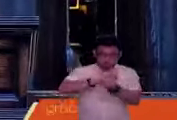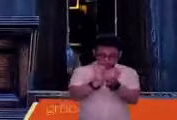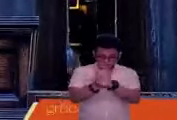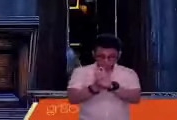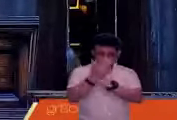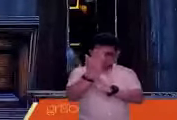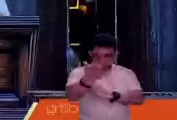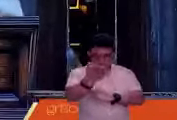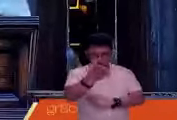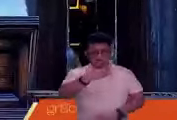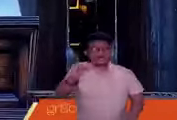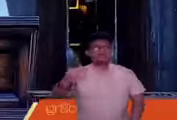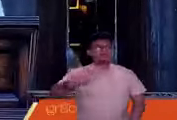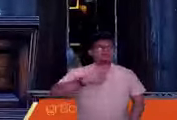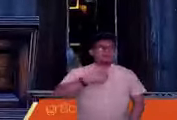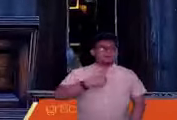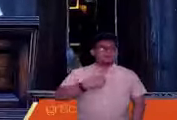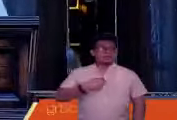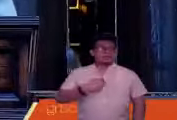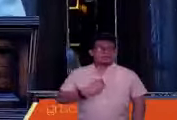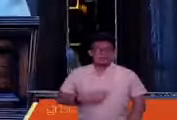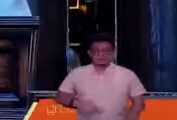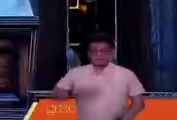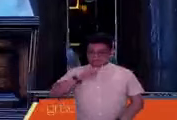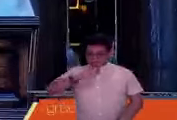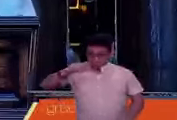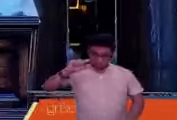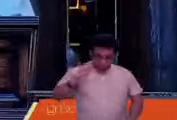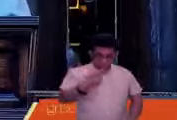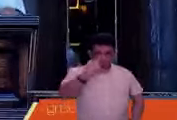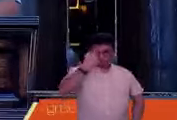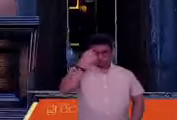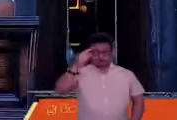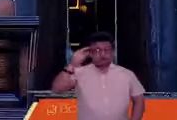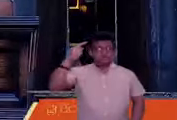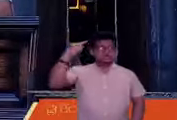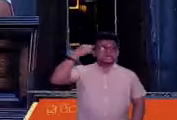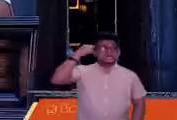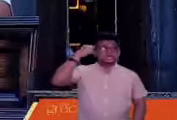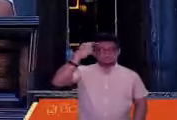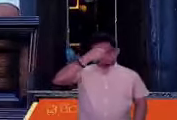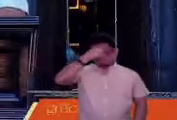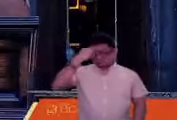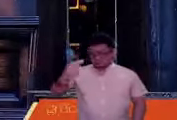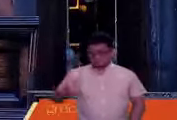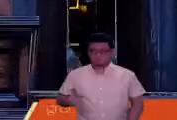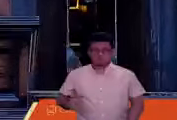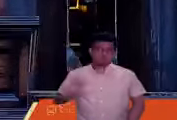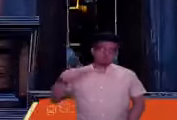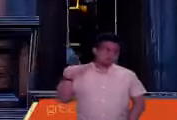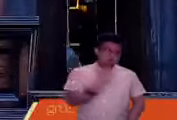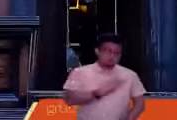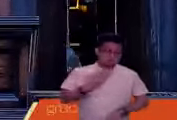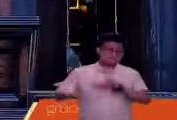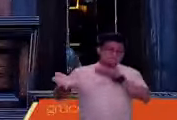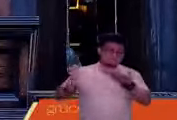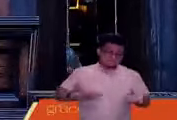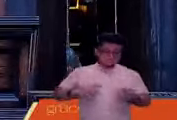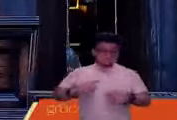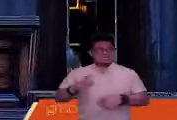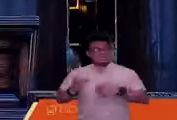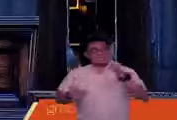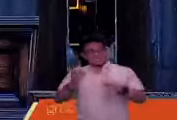It is supposed to change me. Mga kaigsunan, mauna nga, the service and the flow of